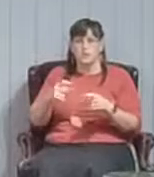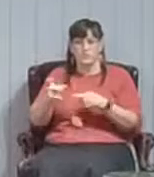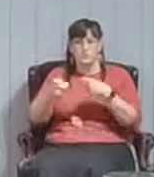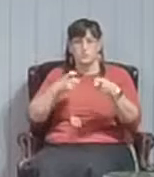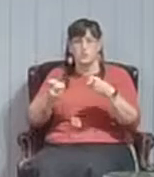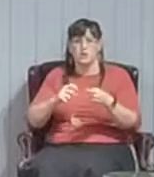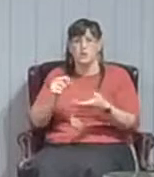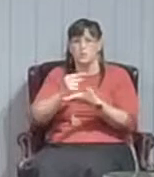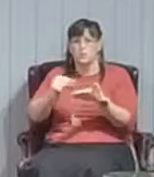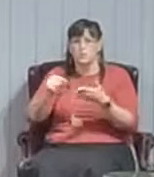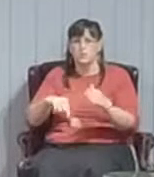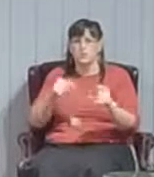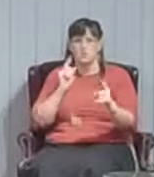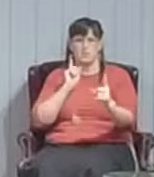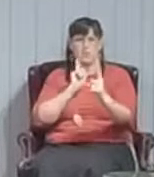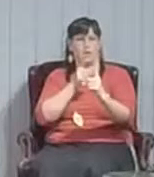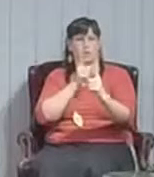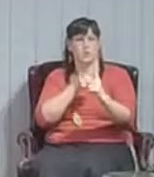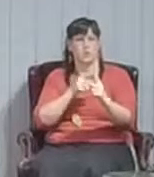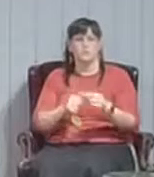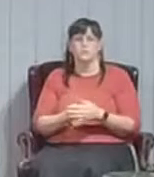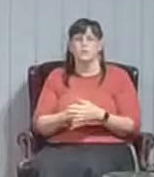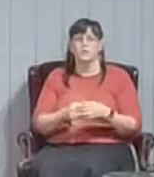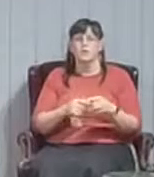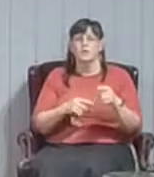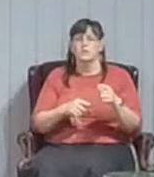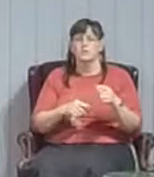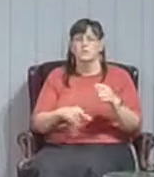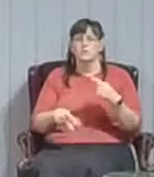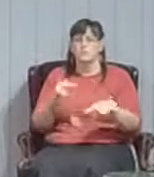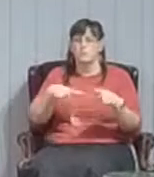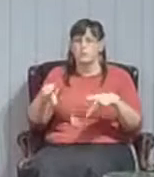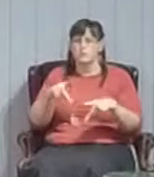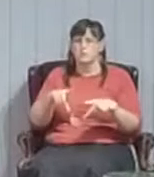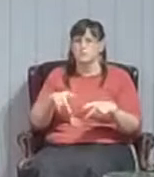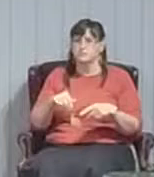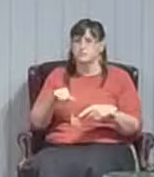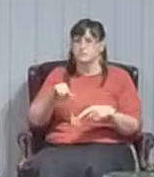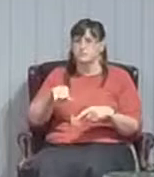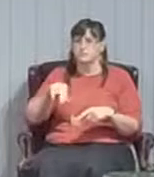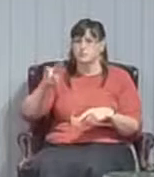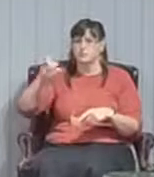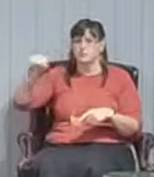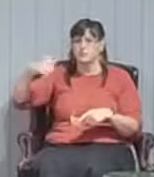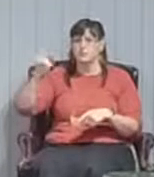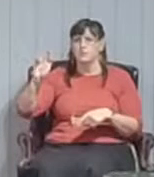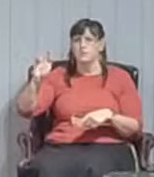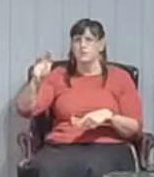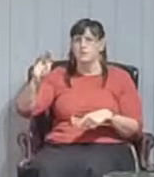the inhabitants of Judah and drew... excuse me.